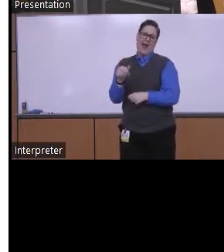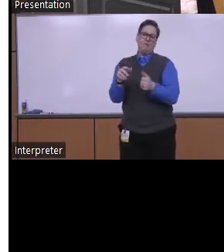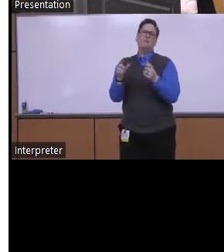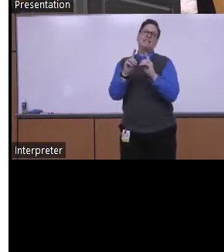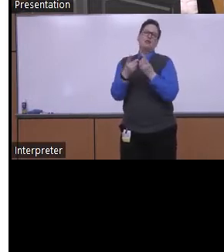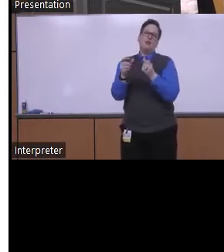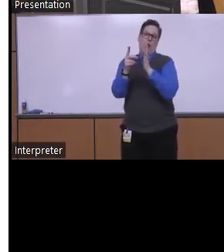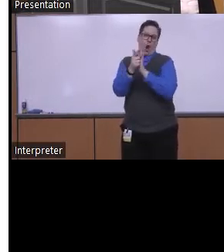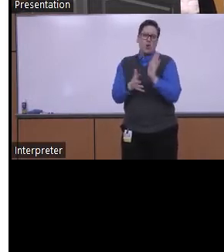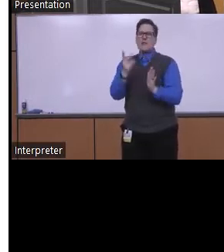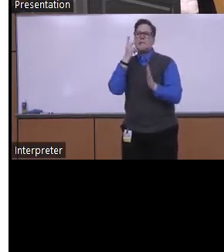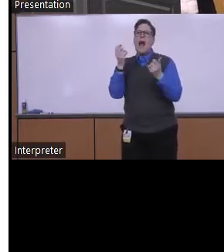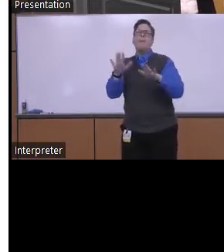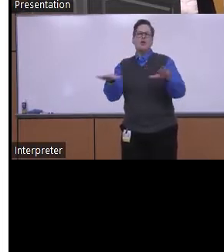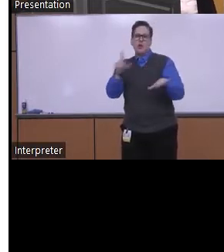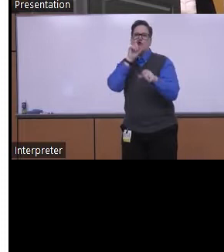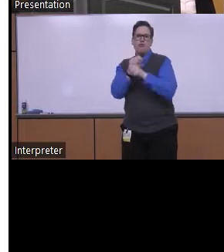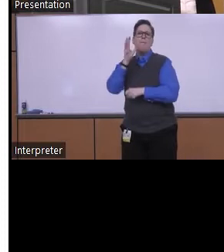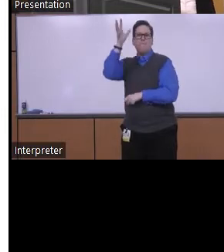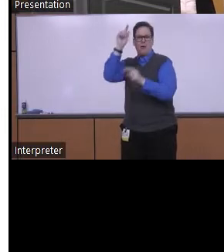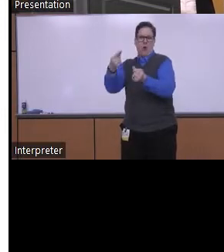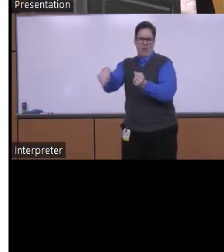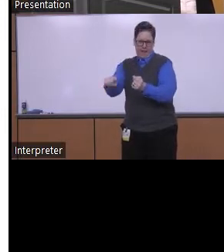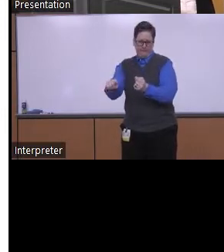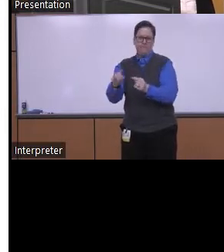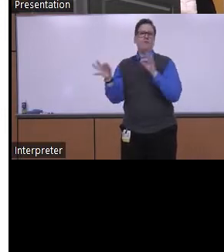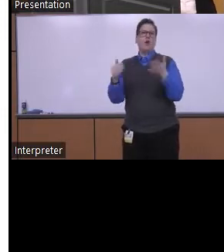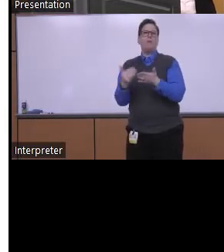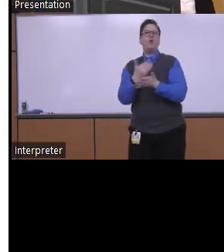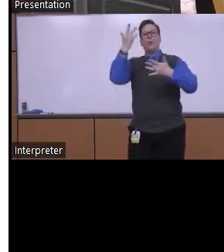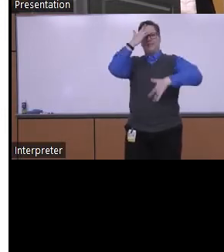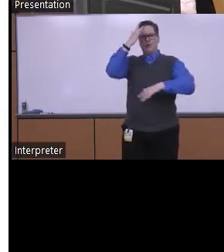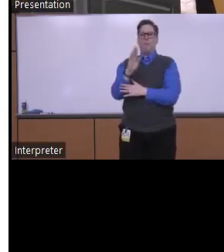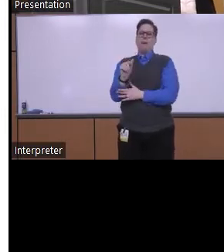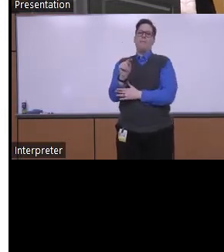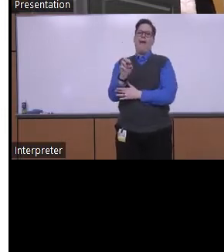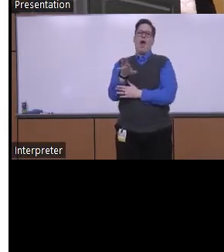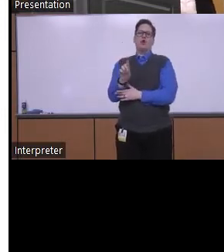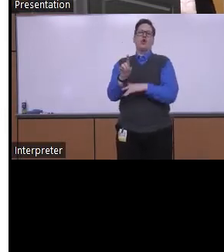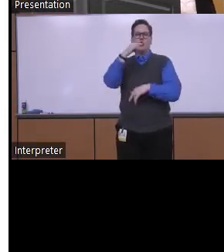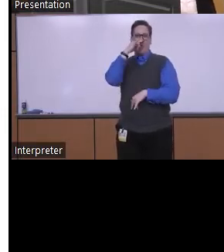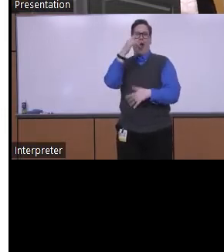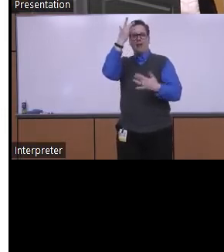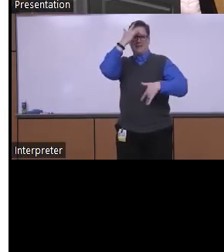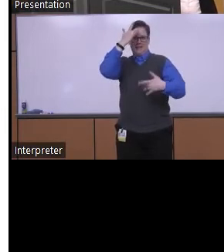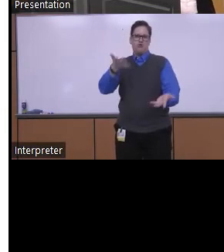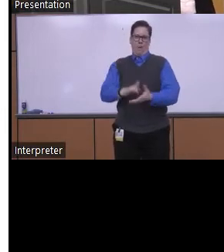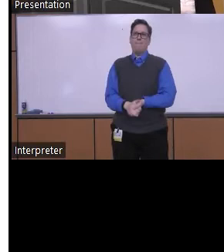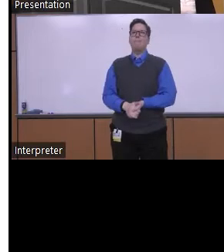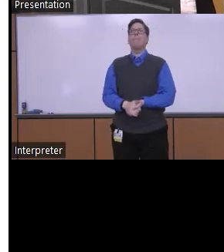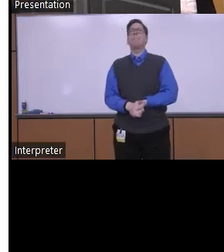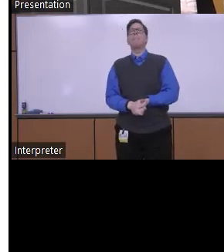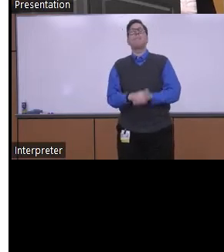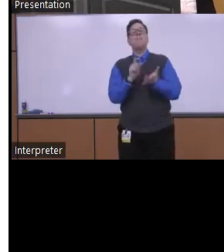children physically hurt by their caregivers. They described a new syndrome, the battered child syndrome. The